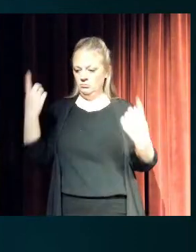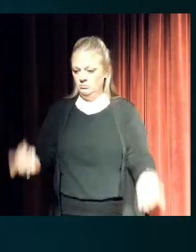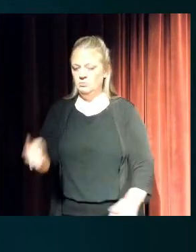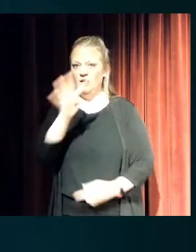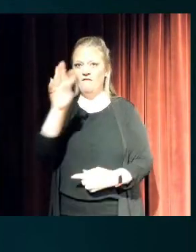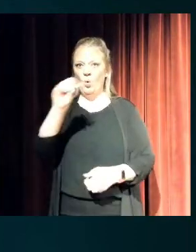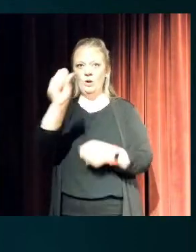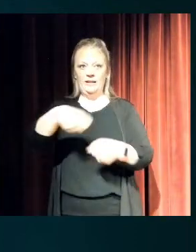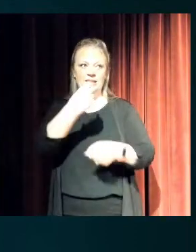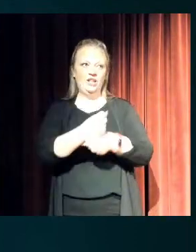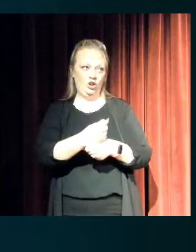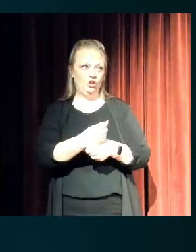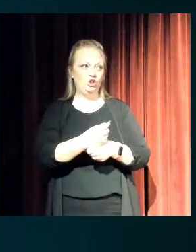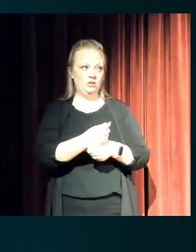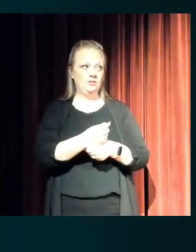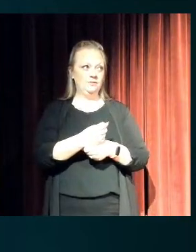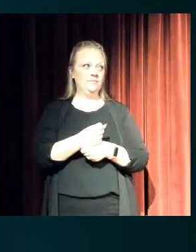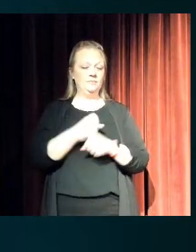40 years.